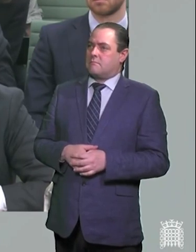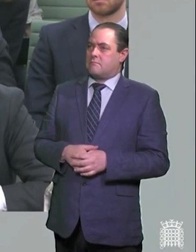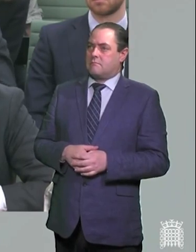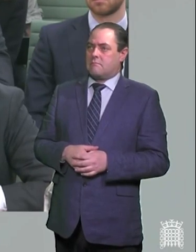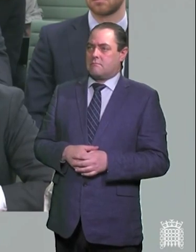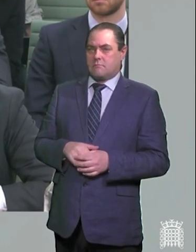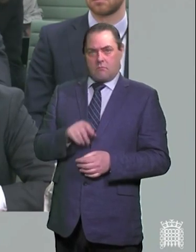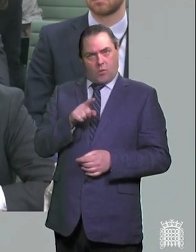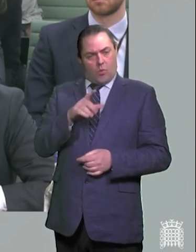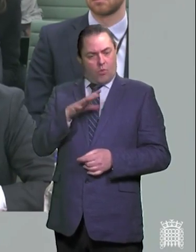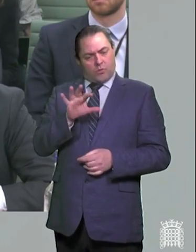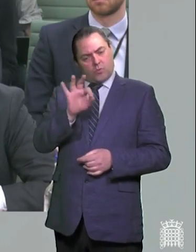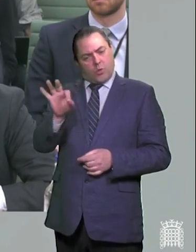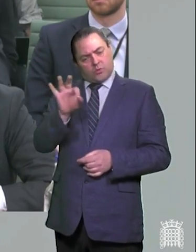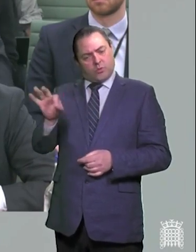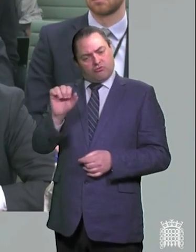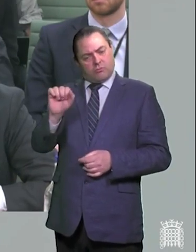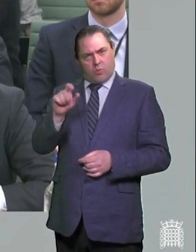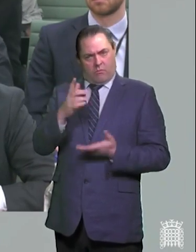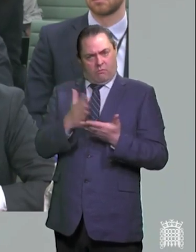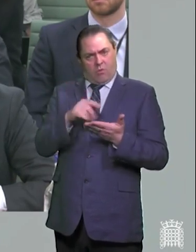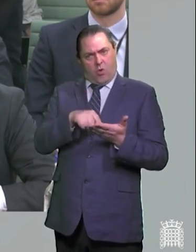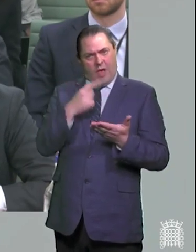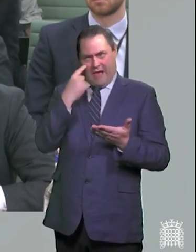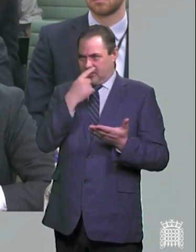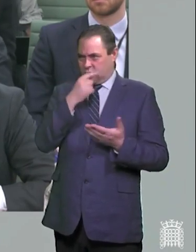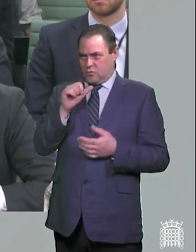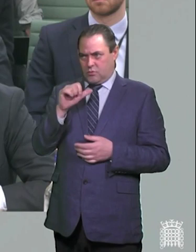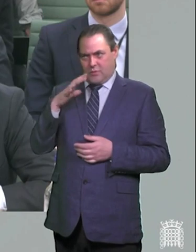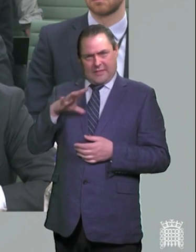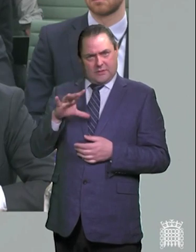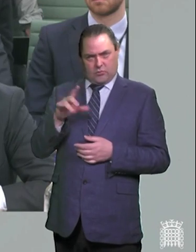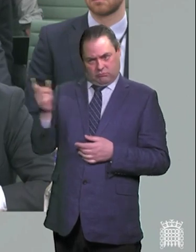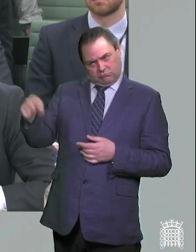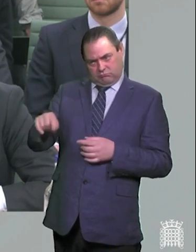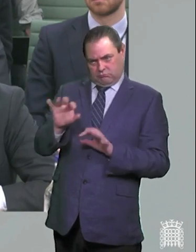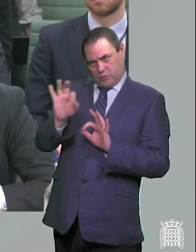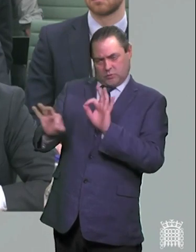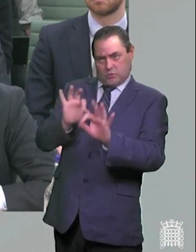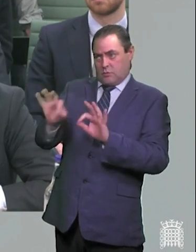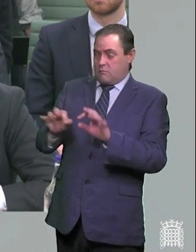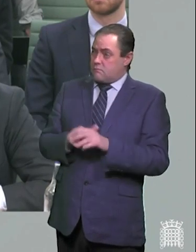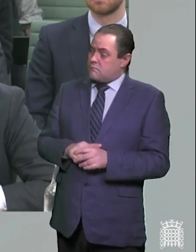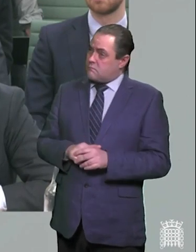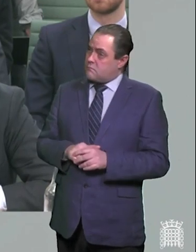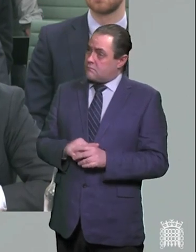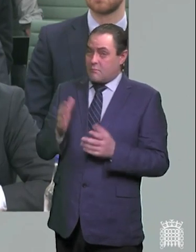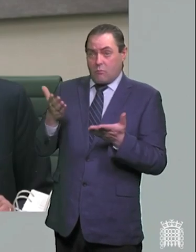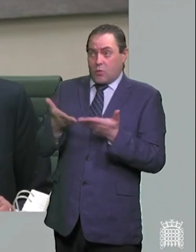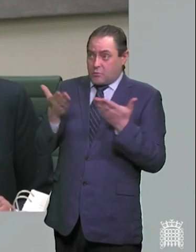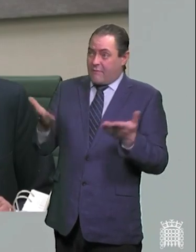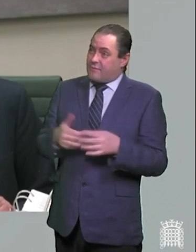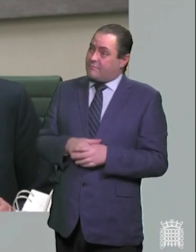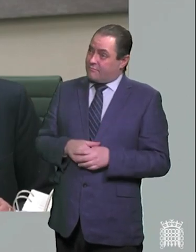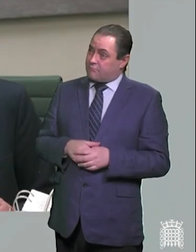going to question her evidence, then you need to hear it from her. I can't